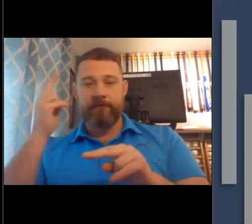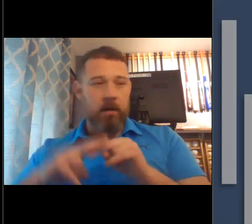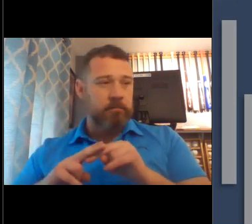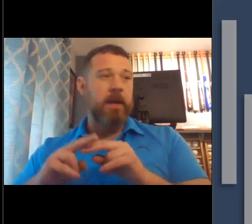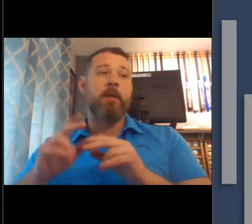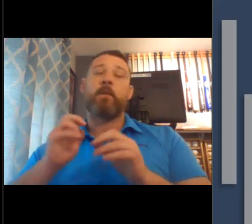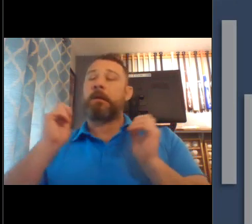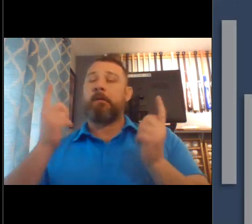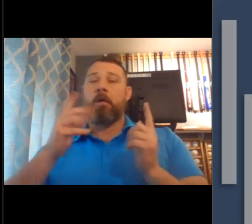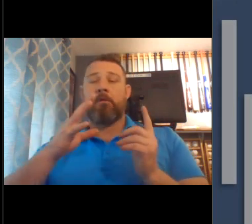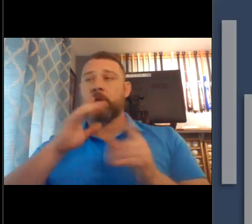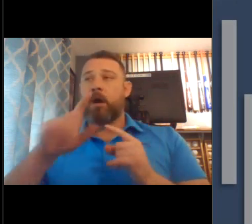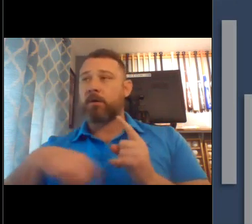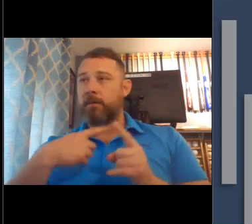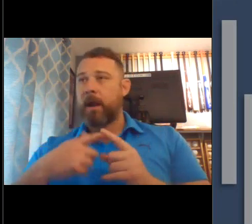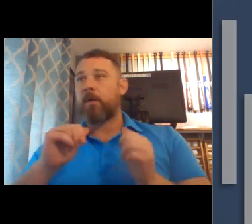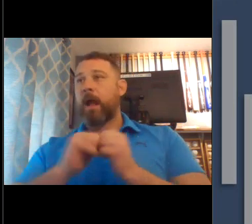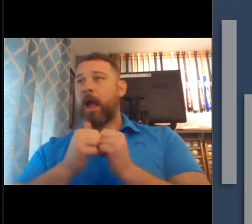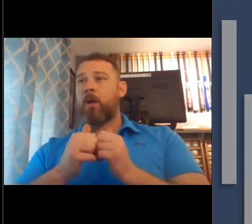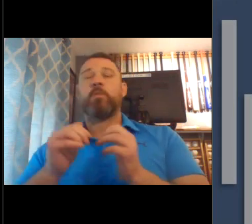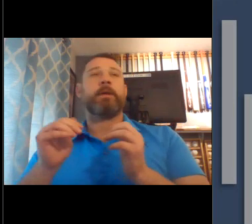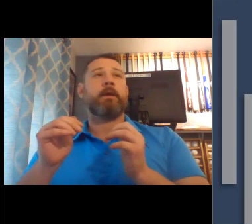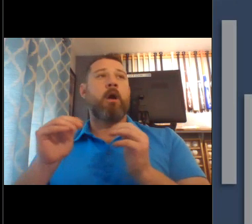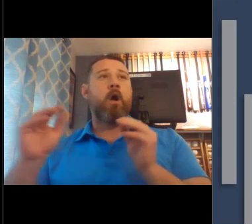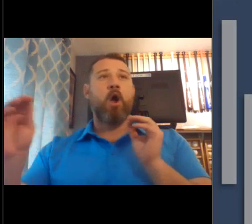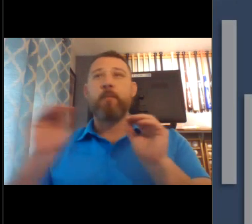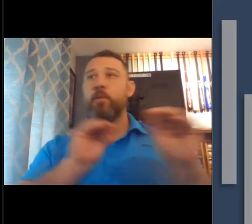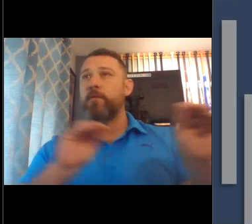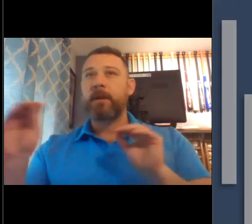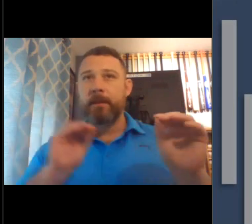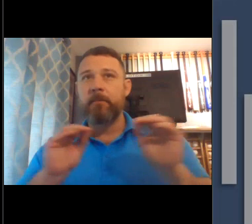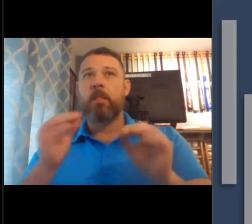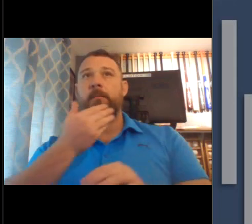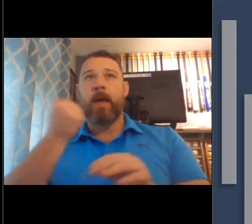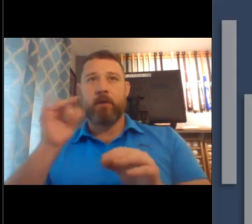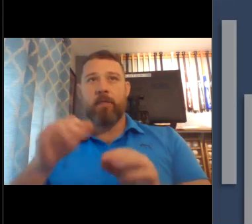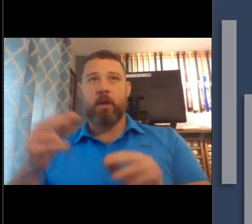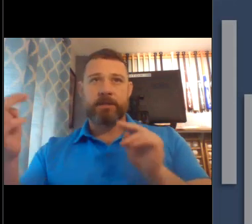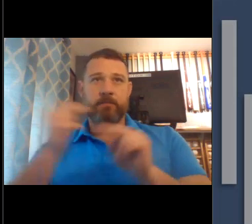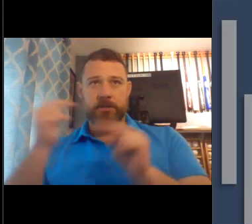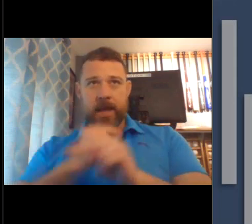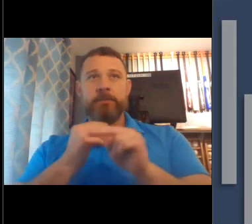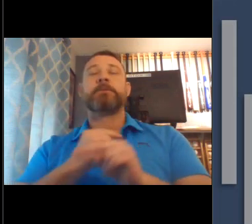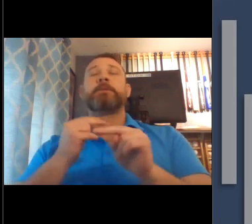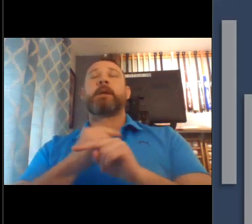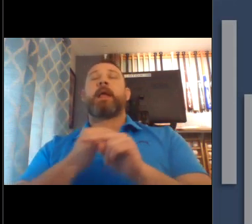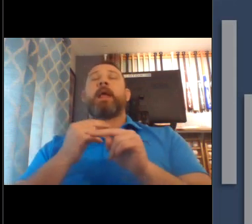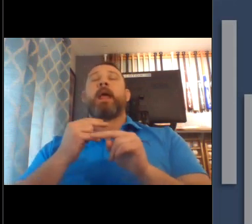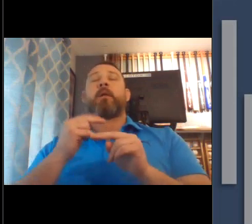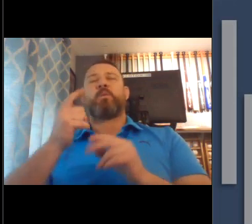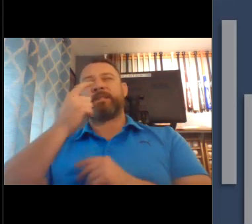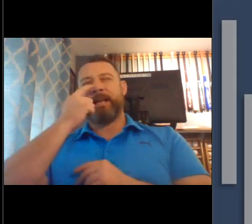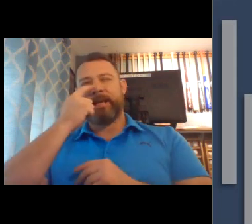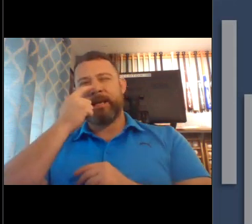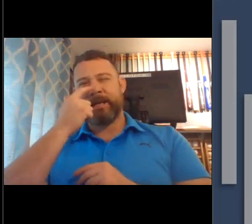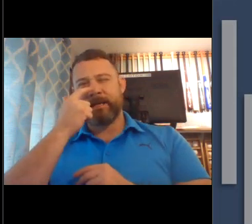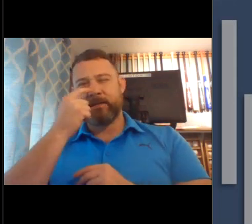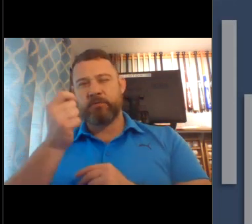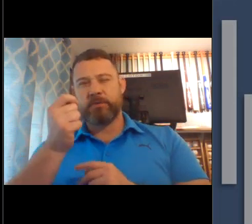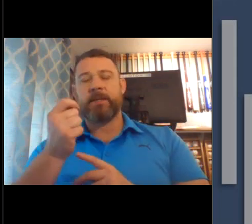about how we're moving people better along those express lanes. And what is interesting is that the